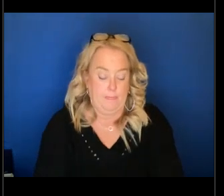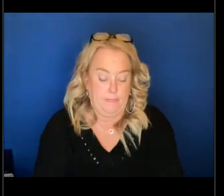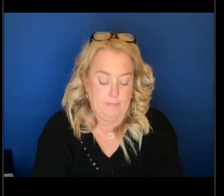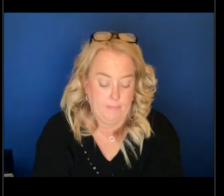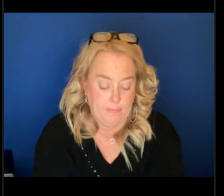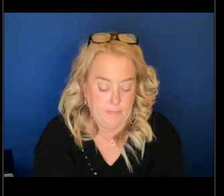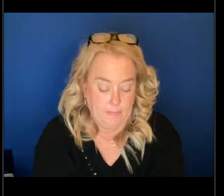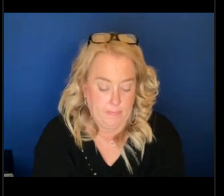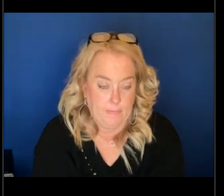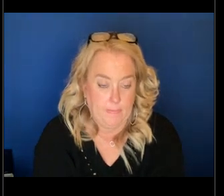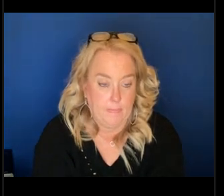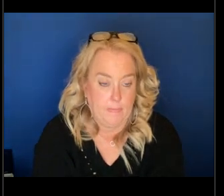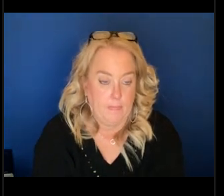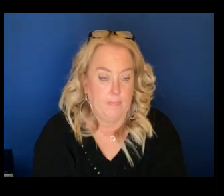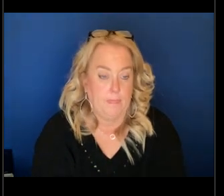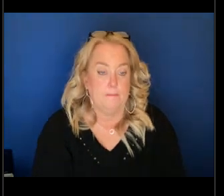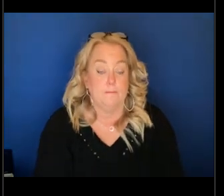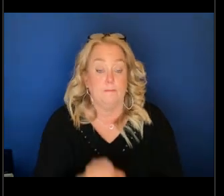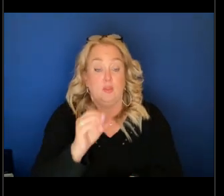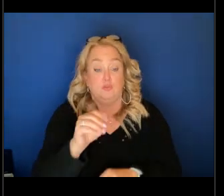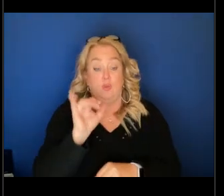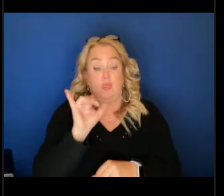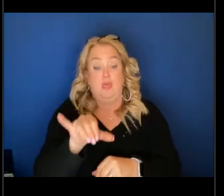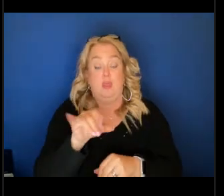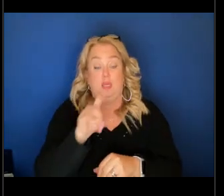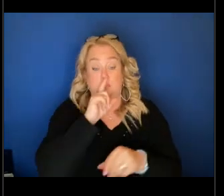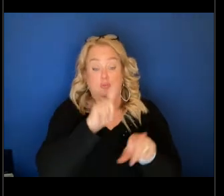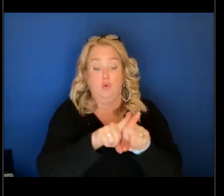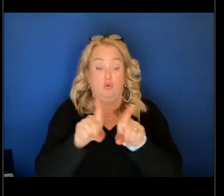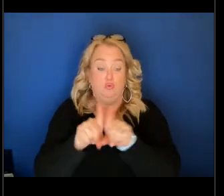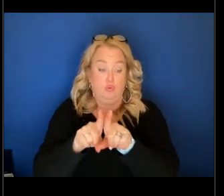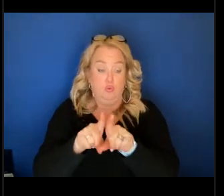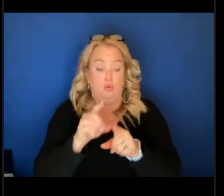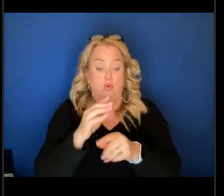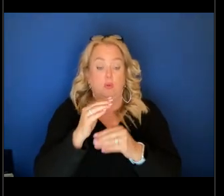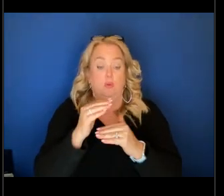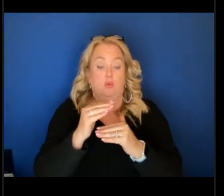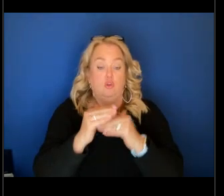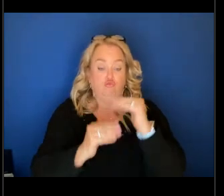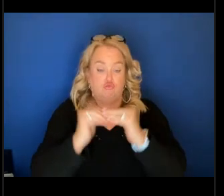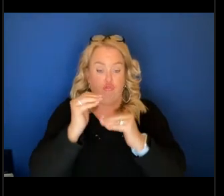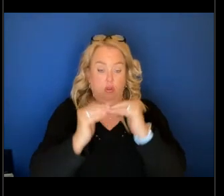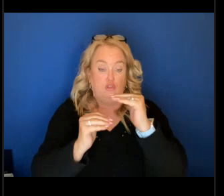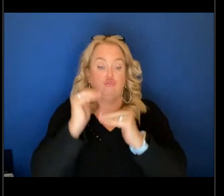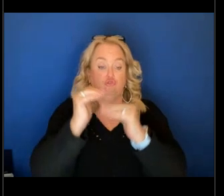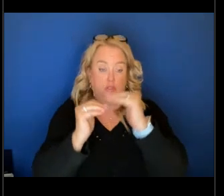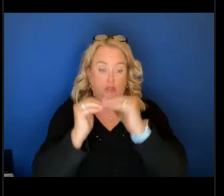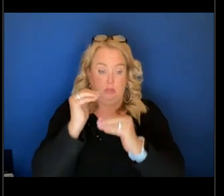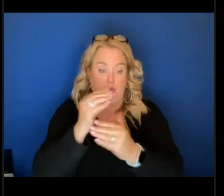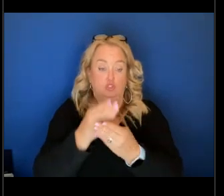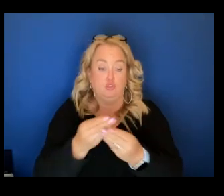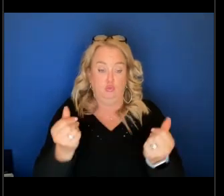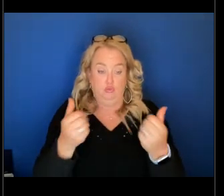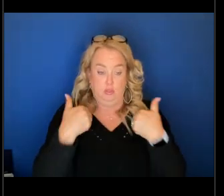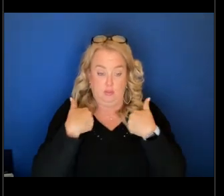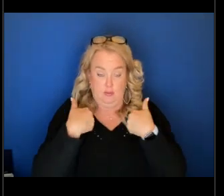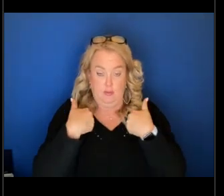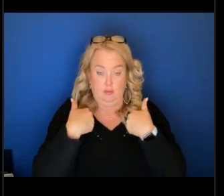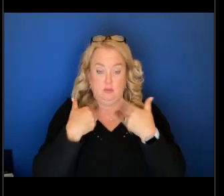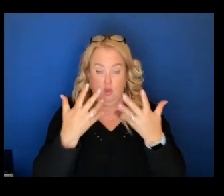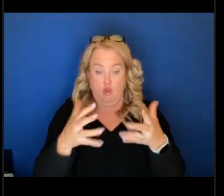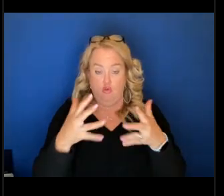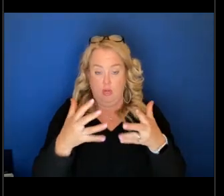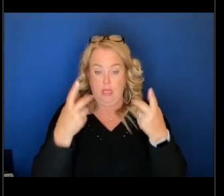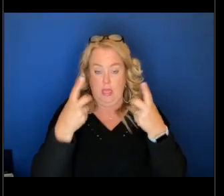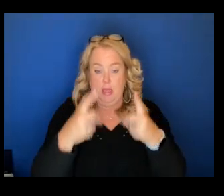Now, for this violation, there is also a construction solution. So if this already happened and you need to